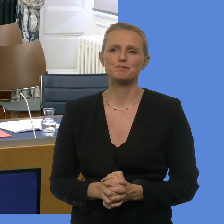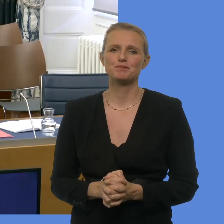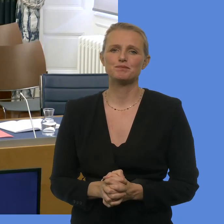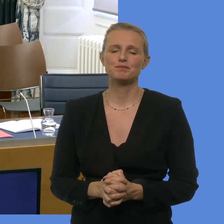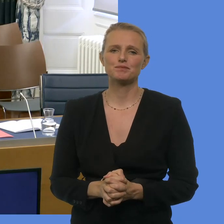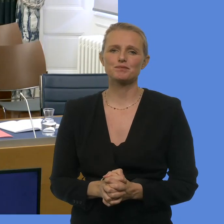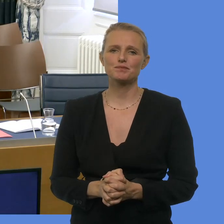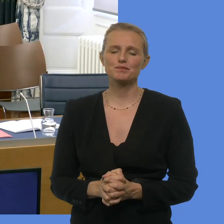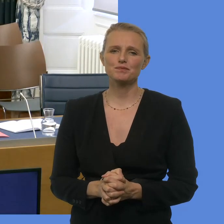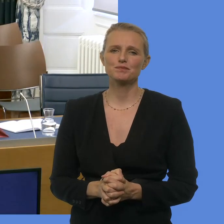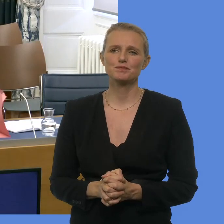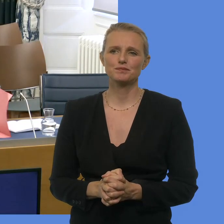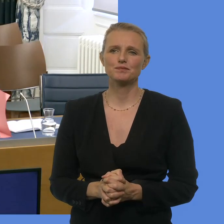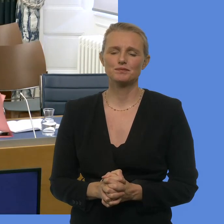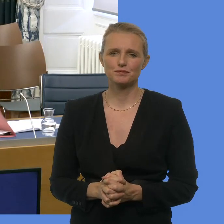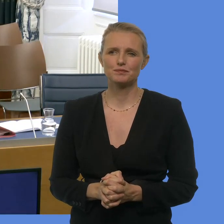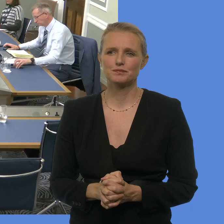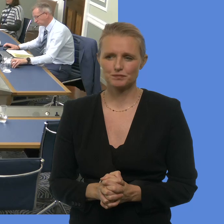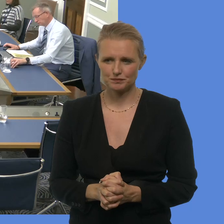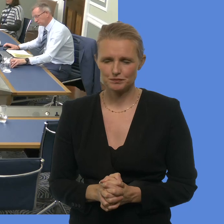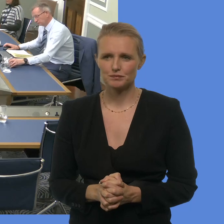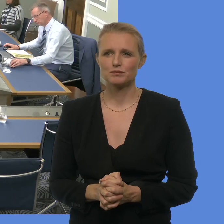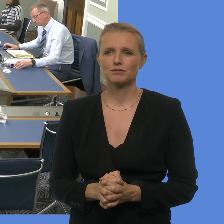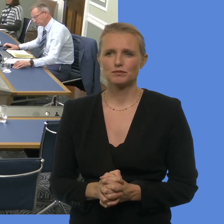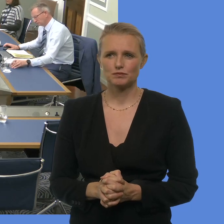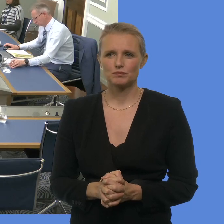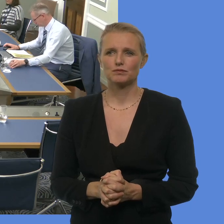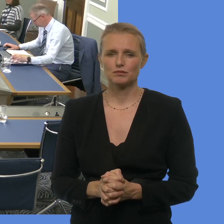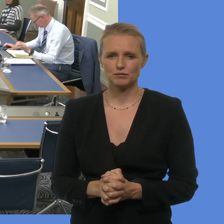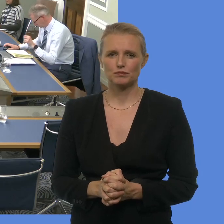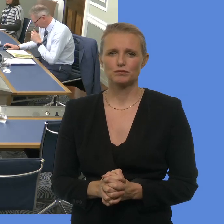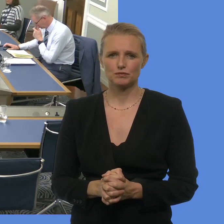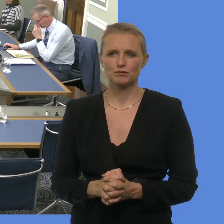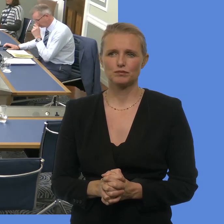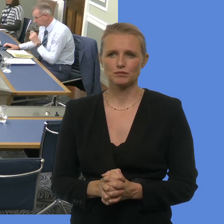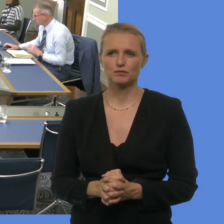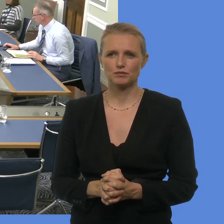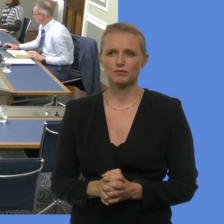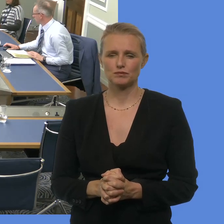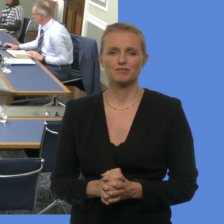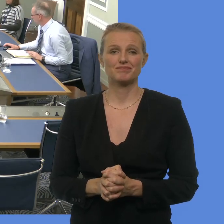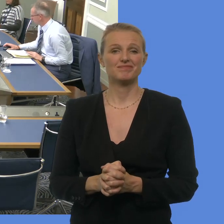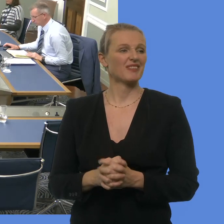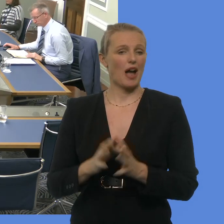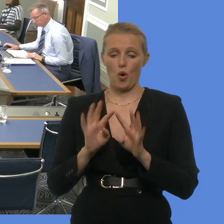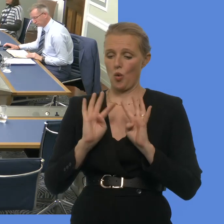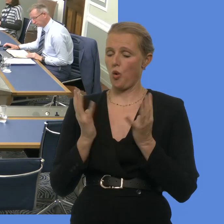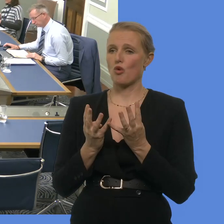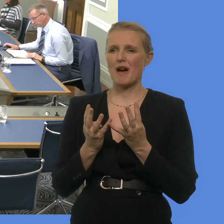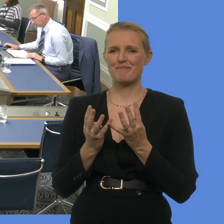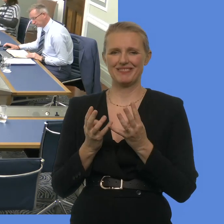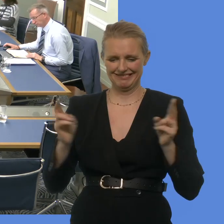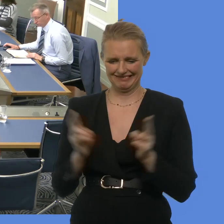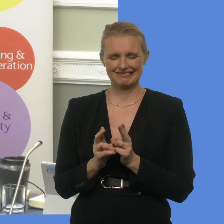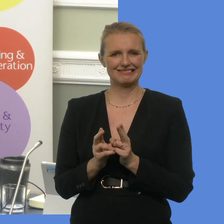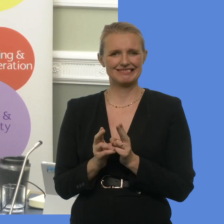Thank you. Okay, members. So. Lost quorum. Yep, so we've lost quorum, so we can't take any decisions as such, but